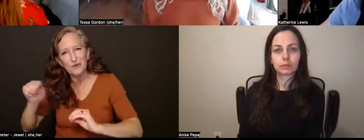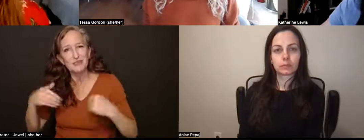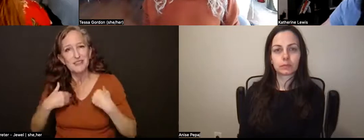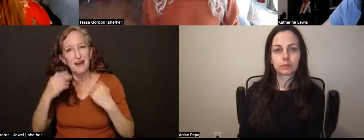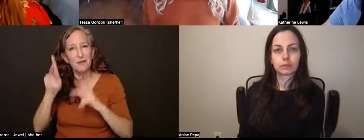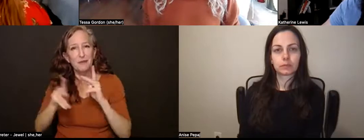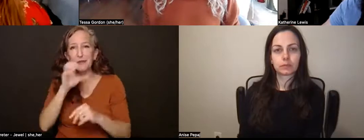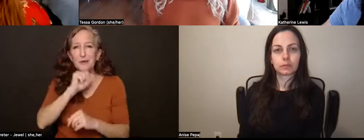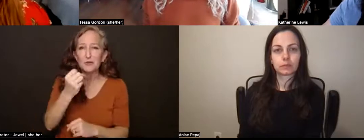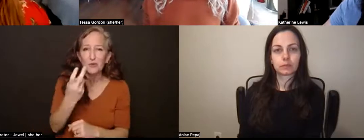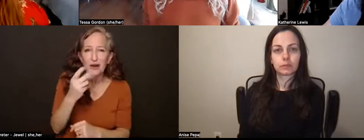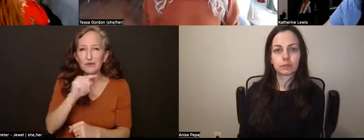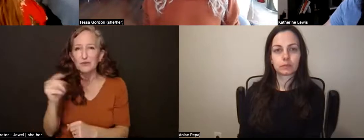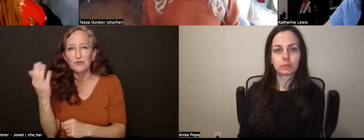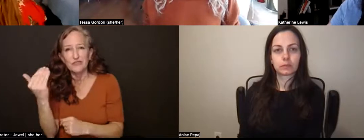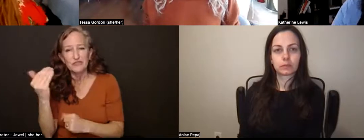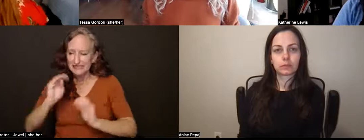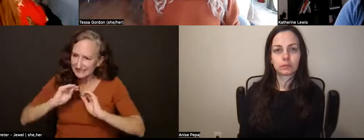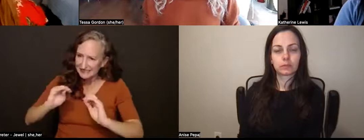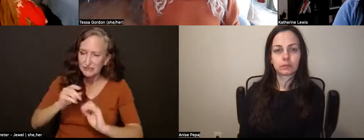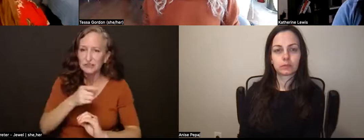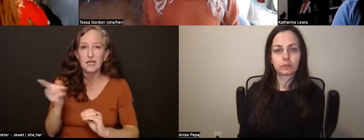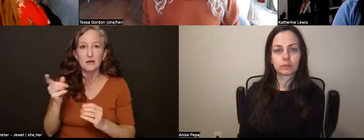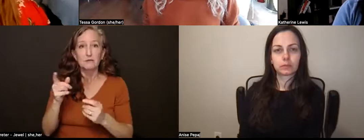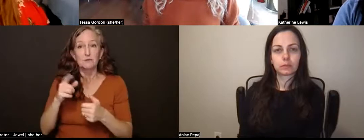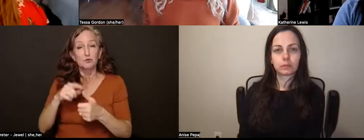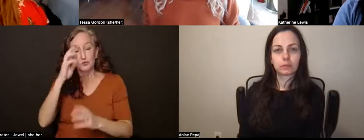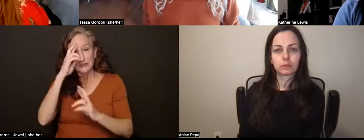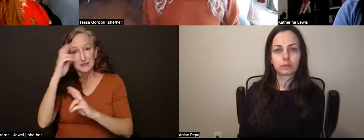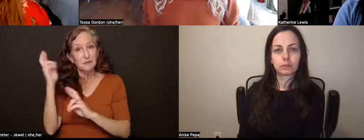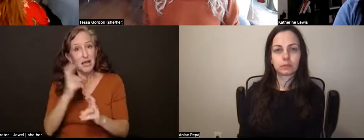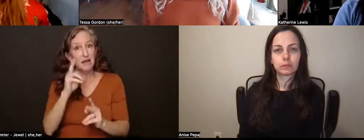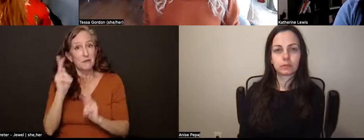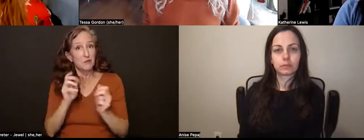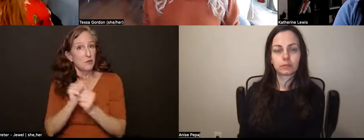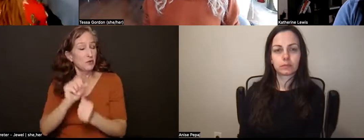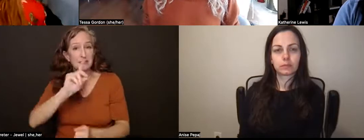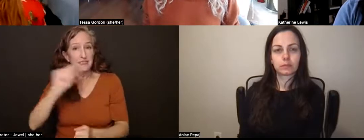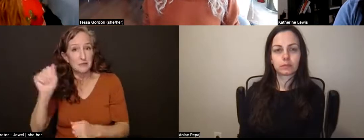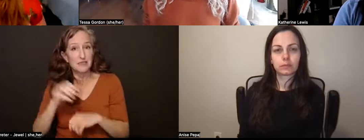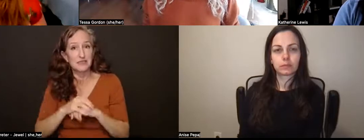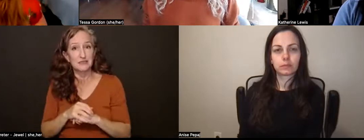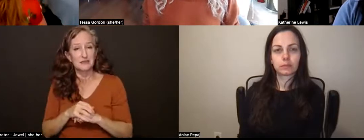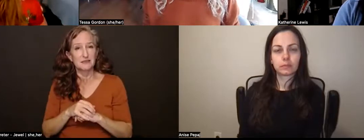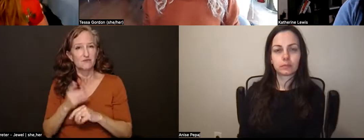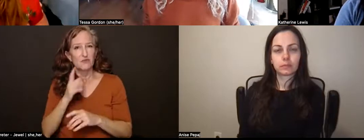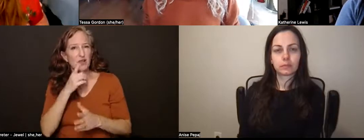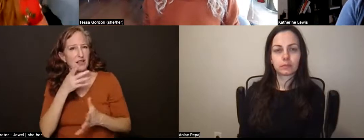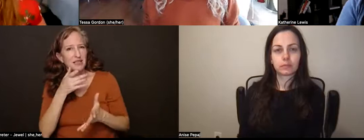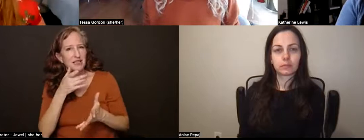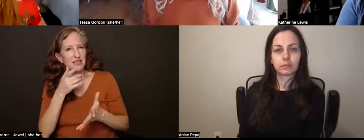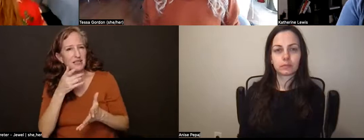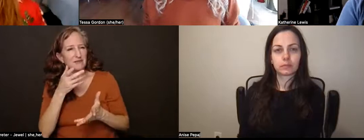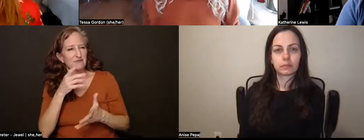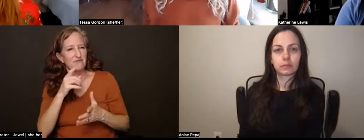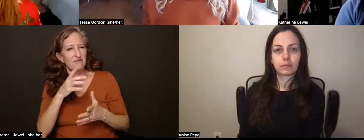students about respecting and honoring people with disabilities and not treating them so